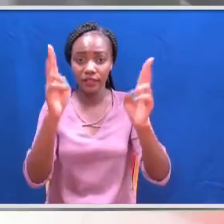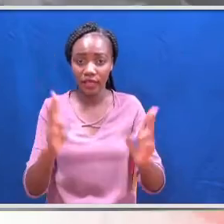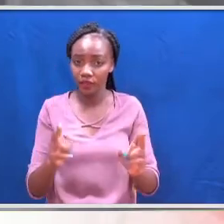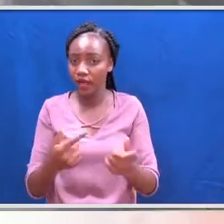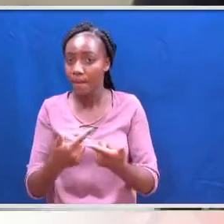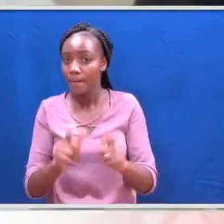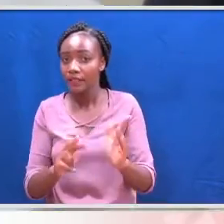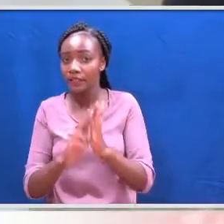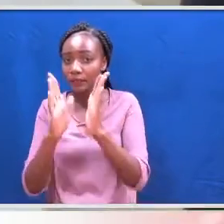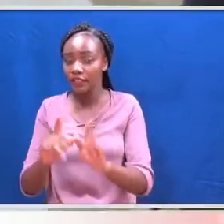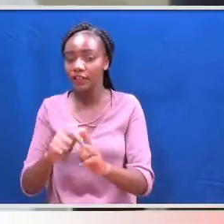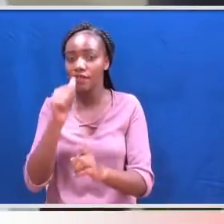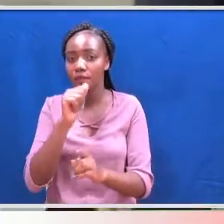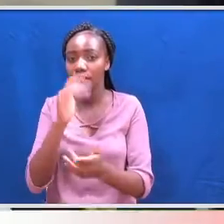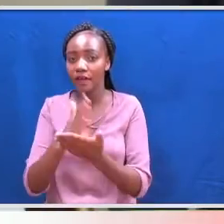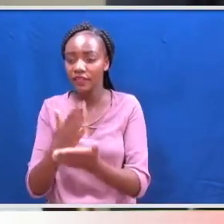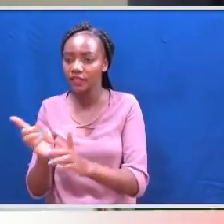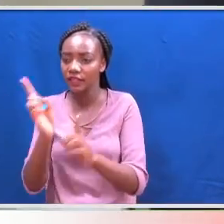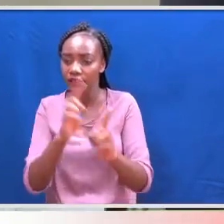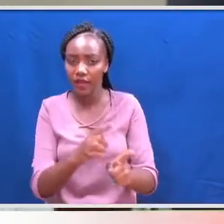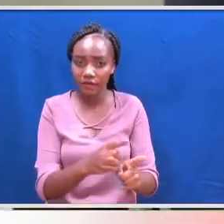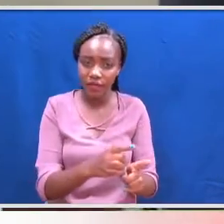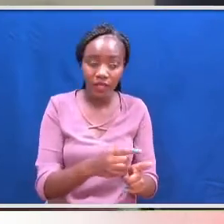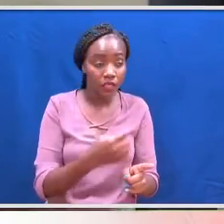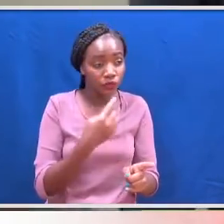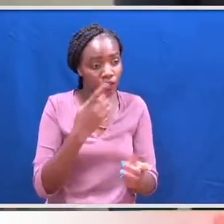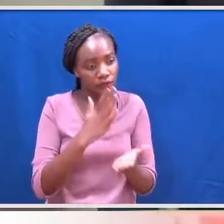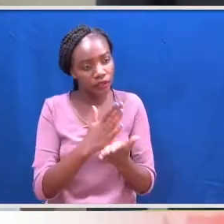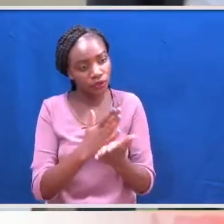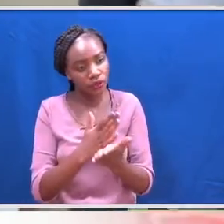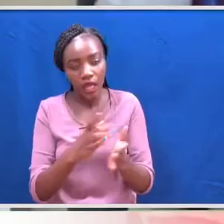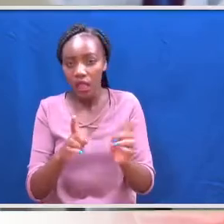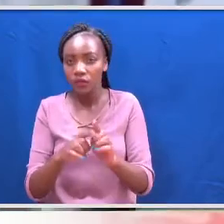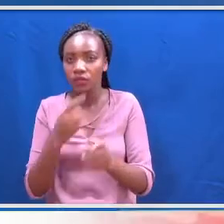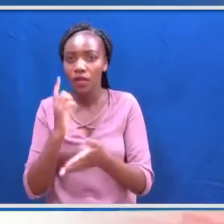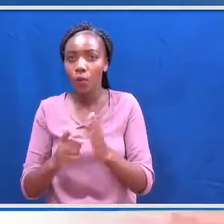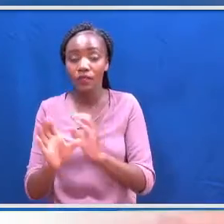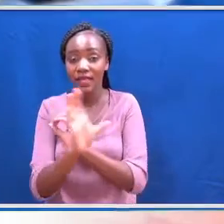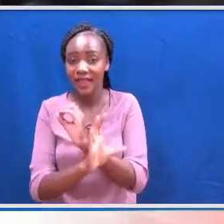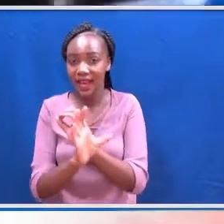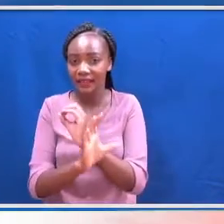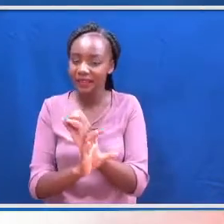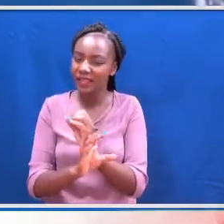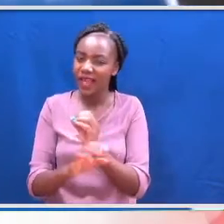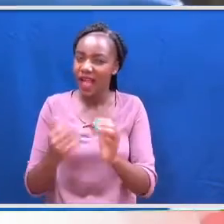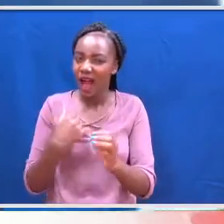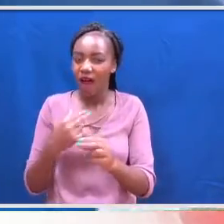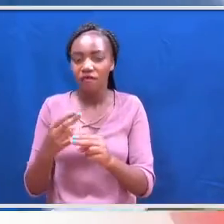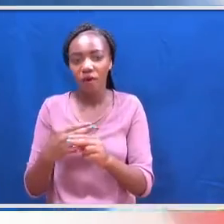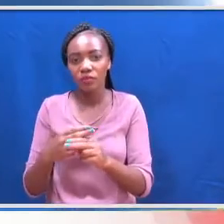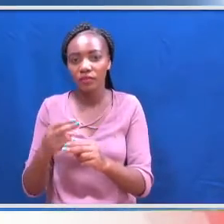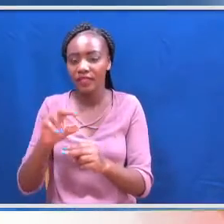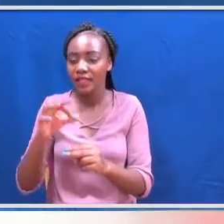the private sector have come out to sound the alarm, saying the country's supply of about 300,000